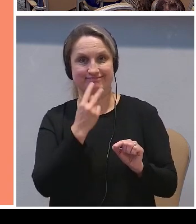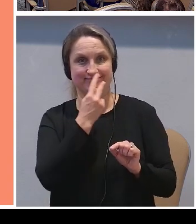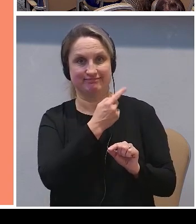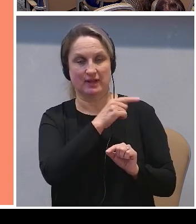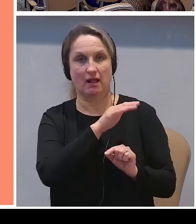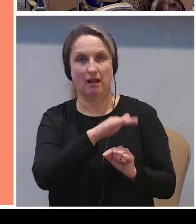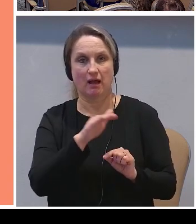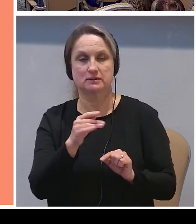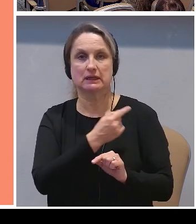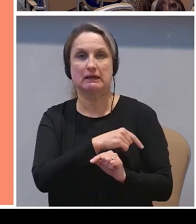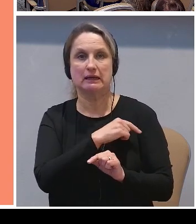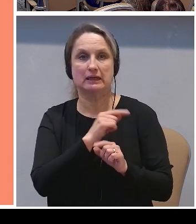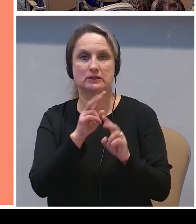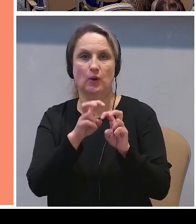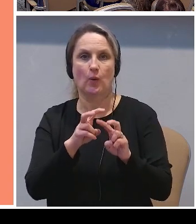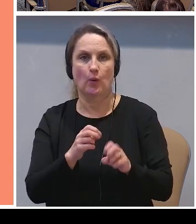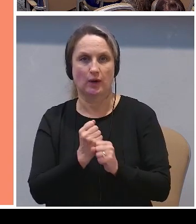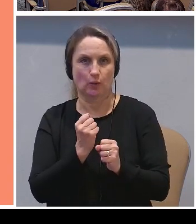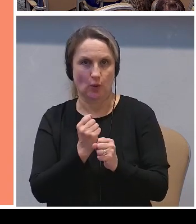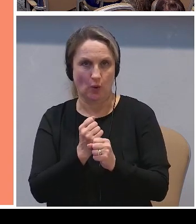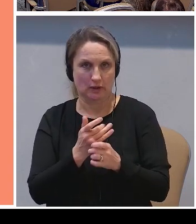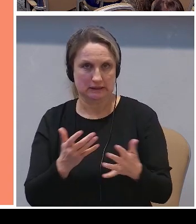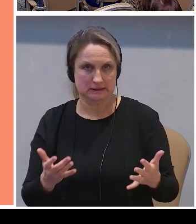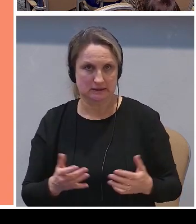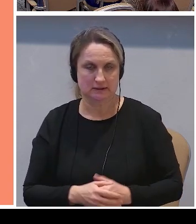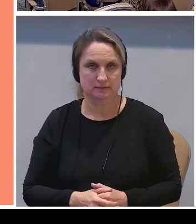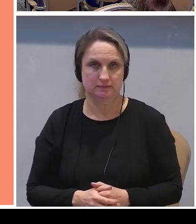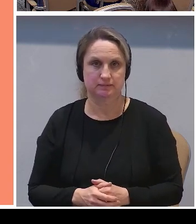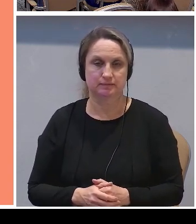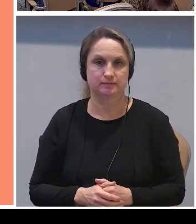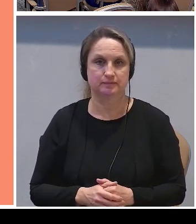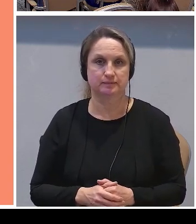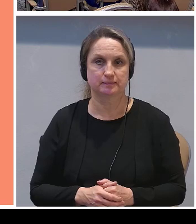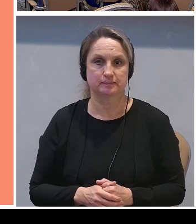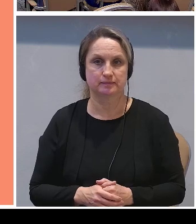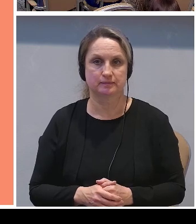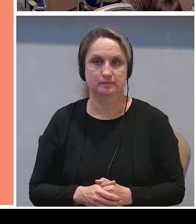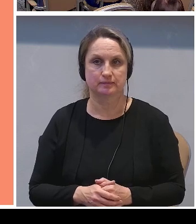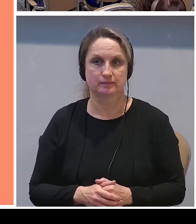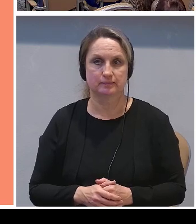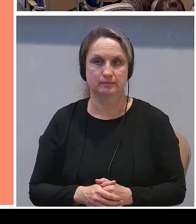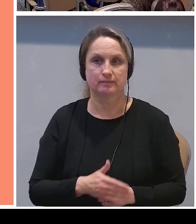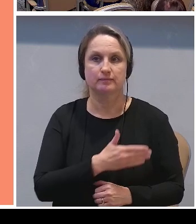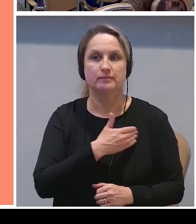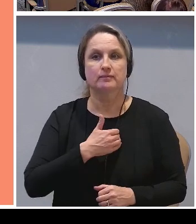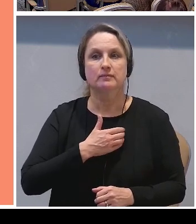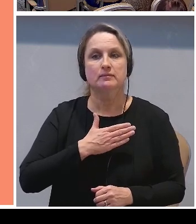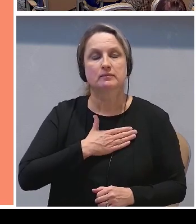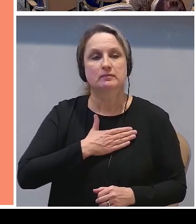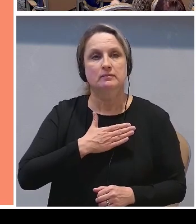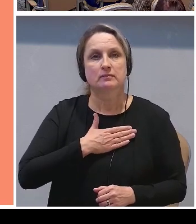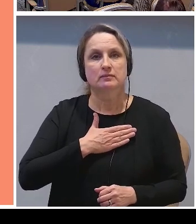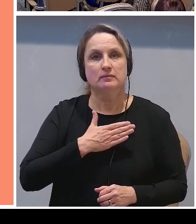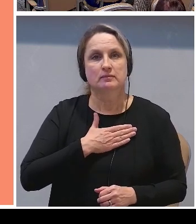and is a way we wanted to make tools that have been developed in other projects discoverable, because